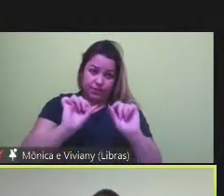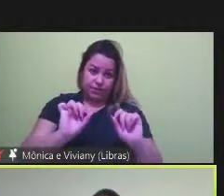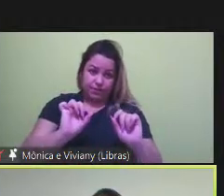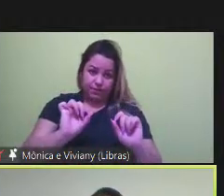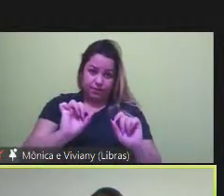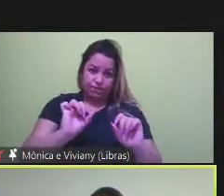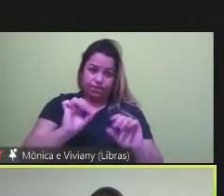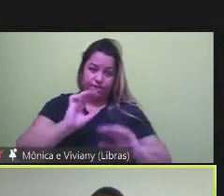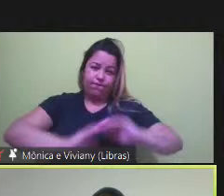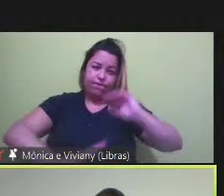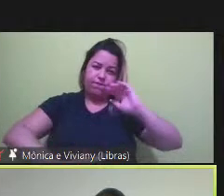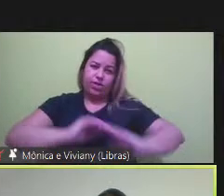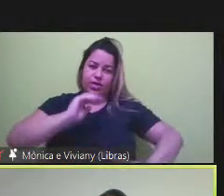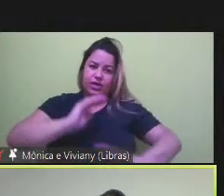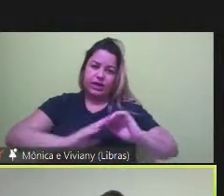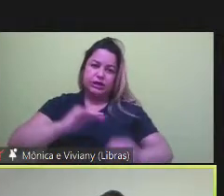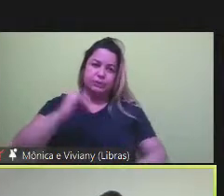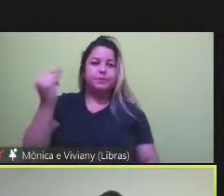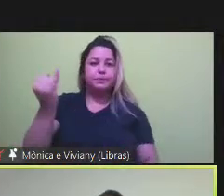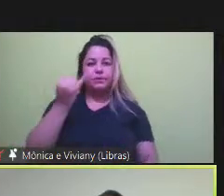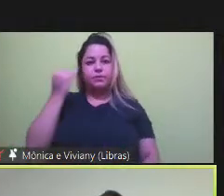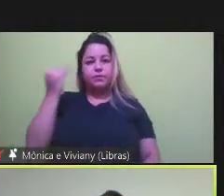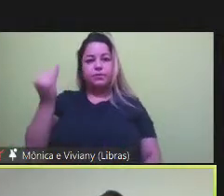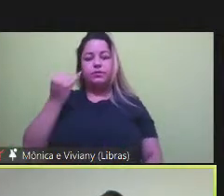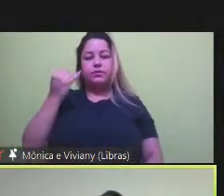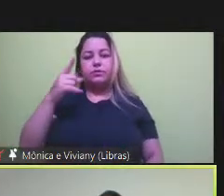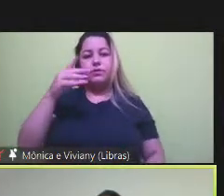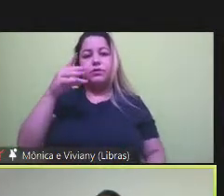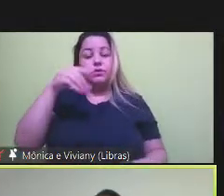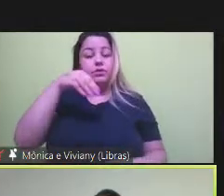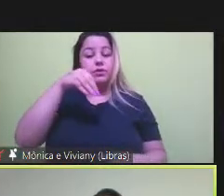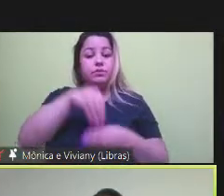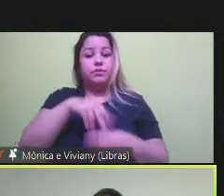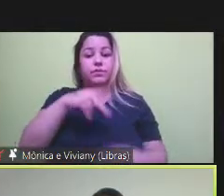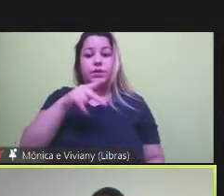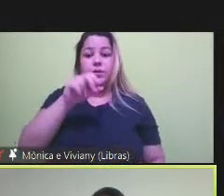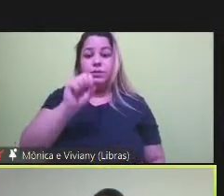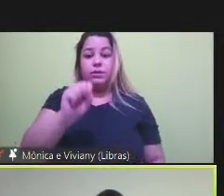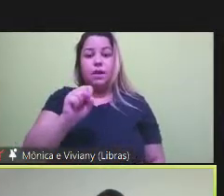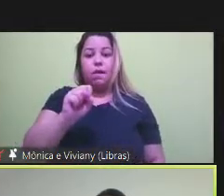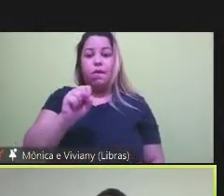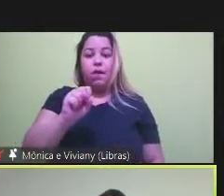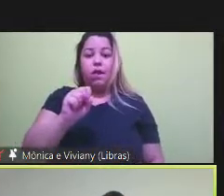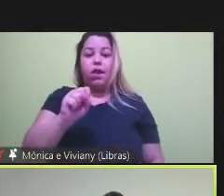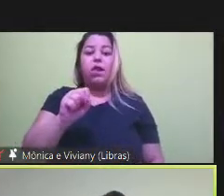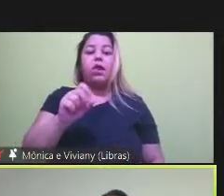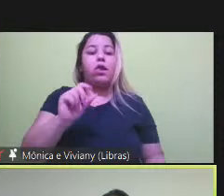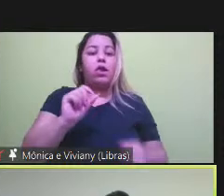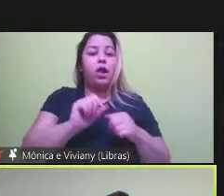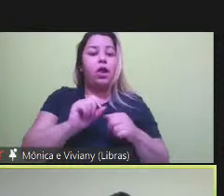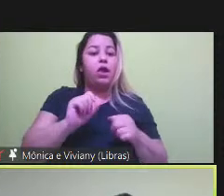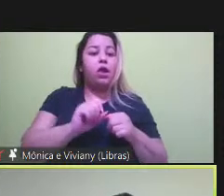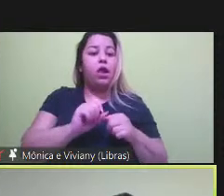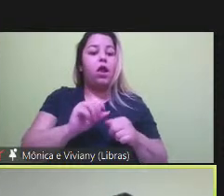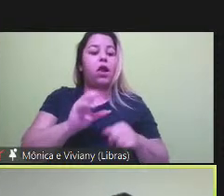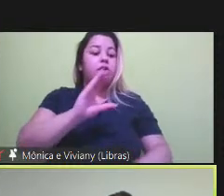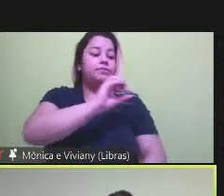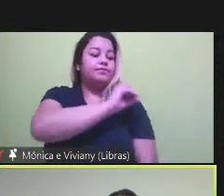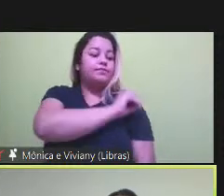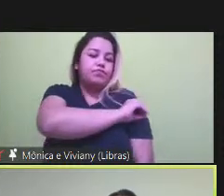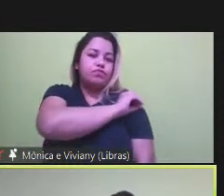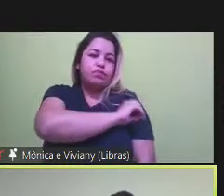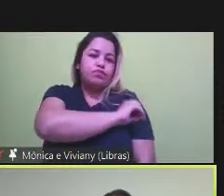and planning workshops, which is one of the most important ones in this planning, where we